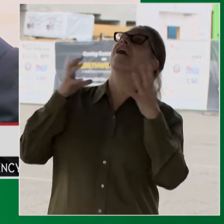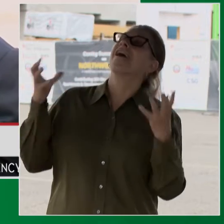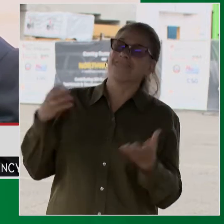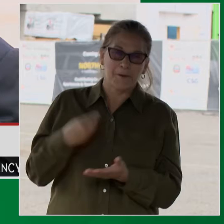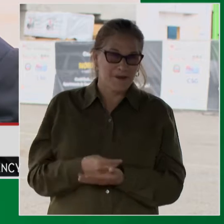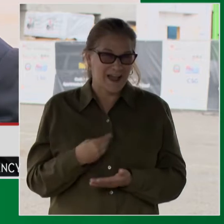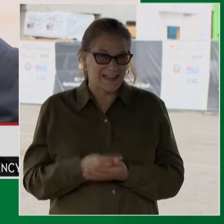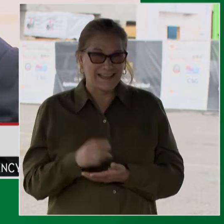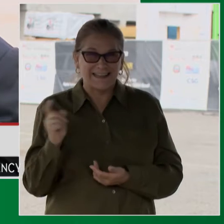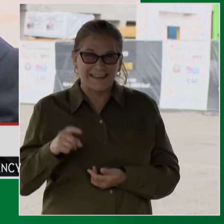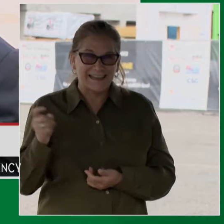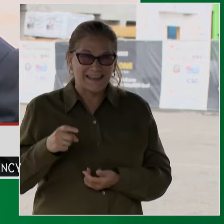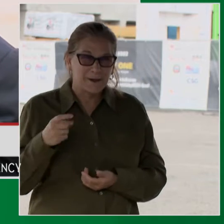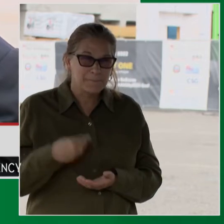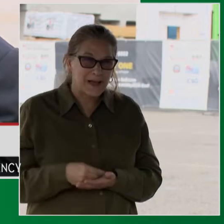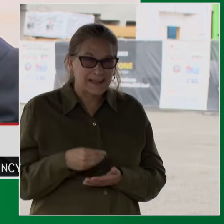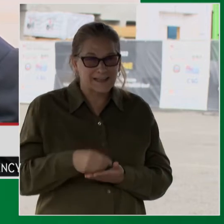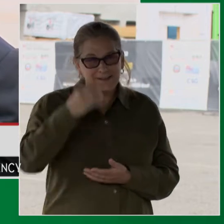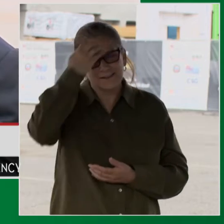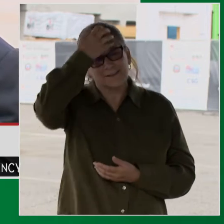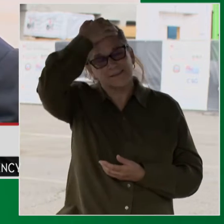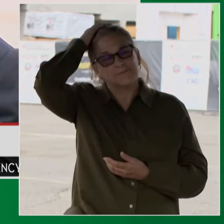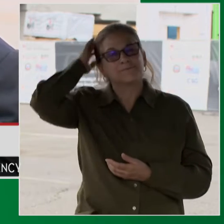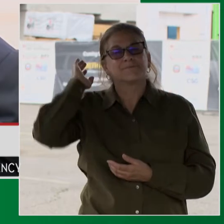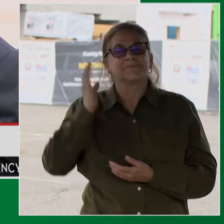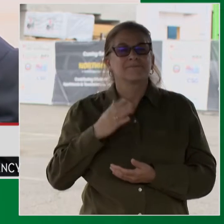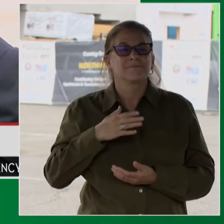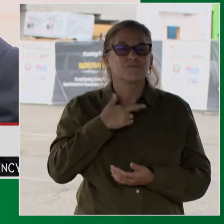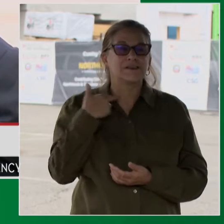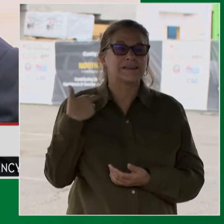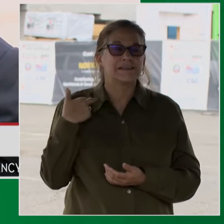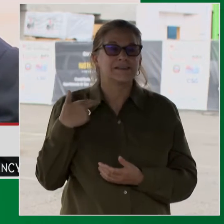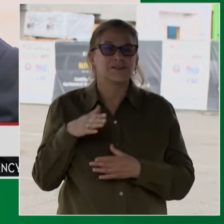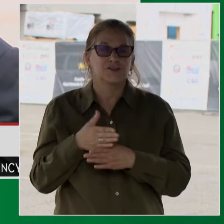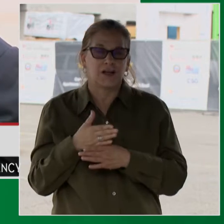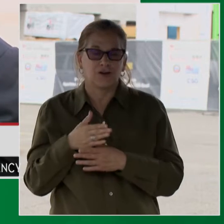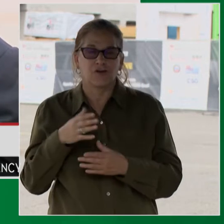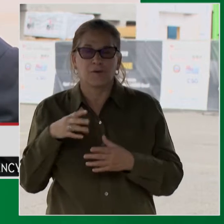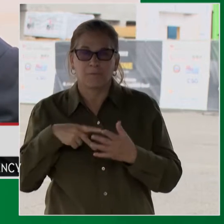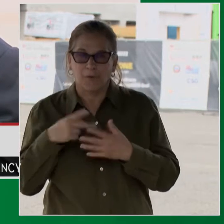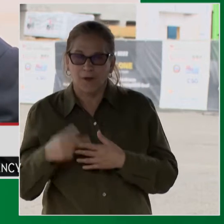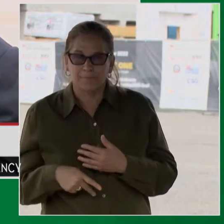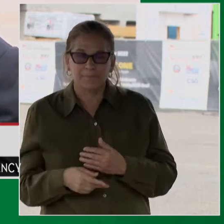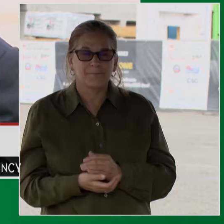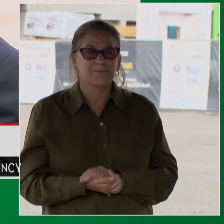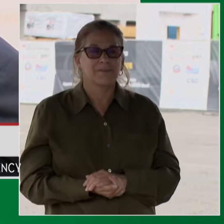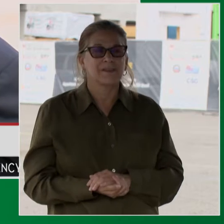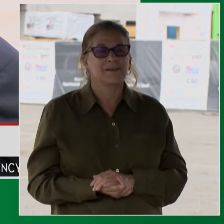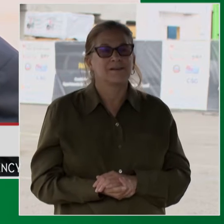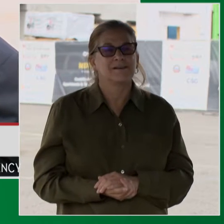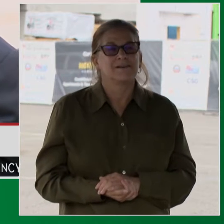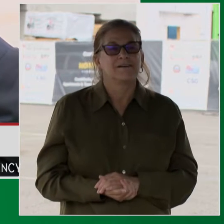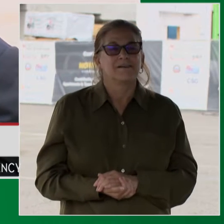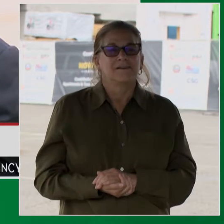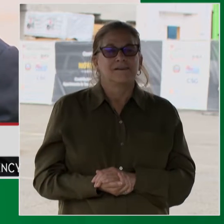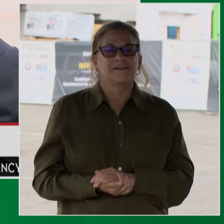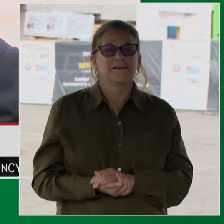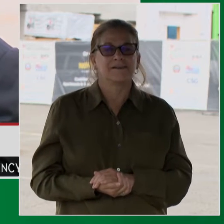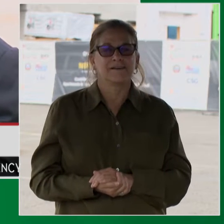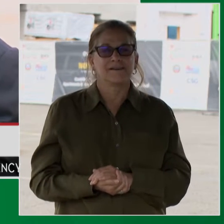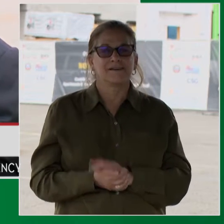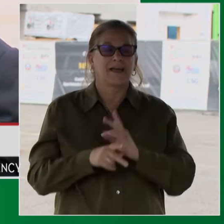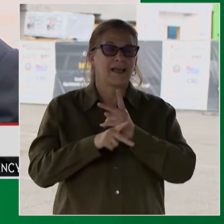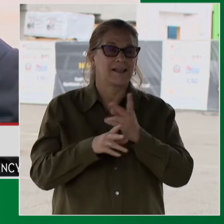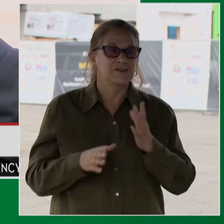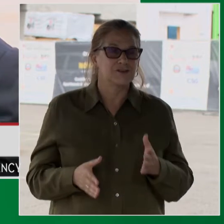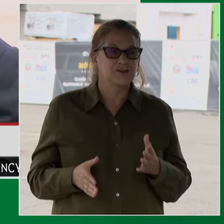our risk share program. And so with that risk share program, we're essentially just like a private MAP lender, a lender that issues